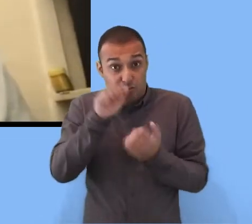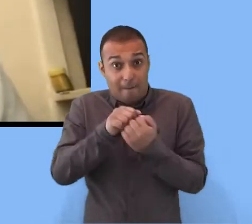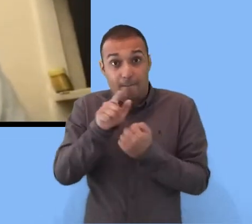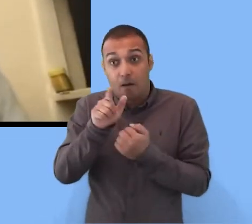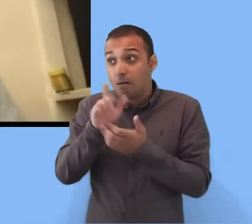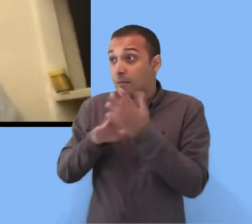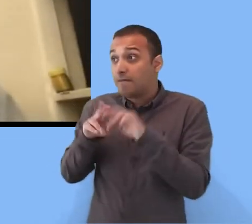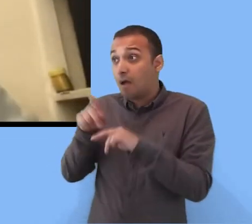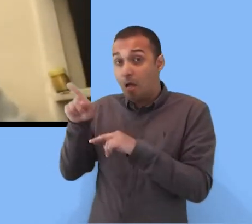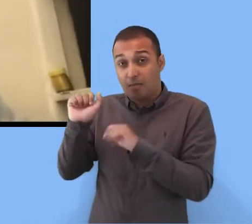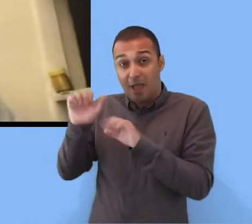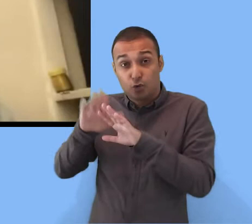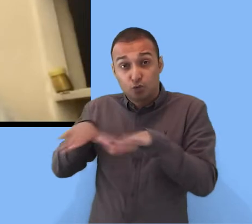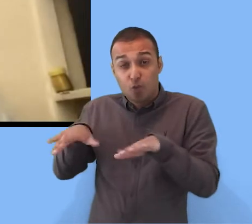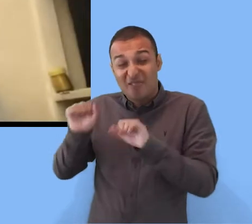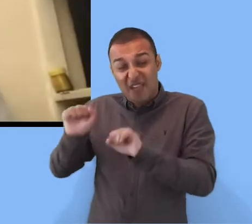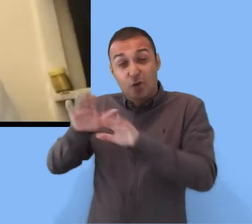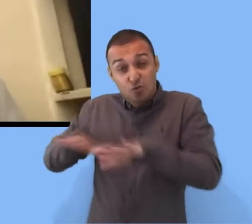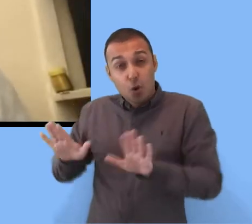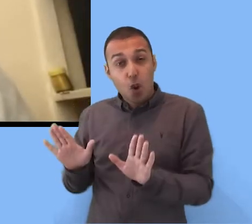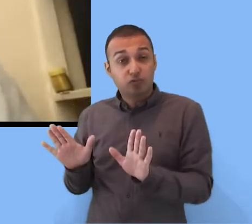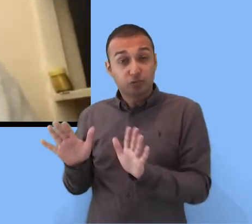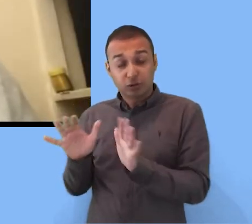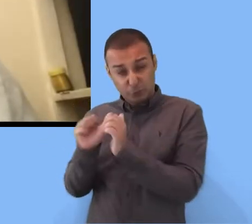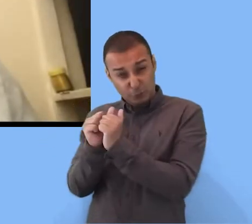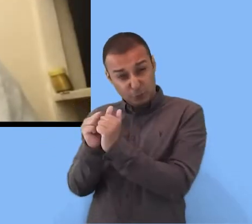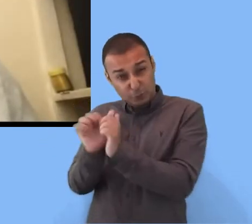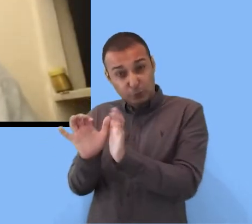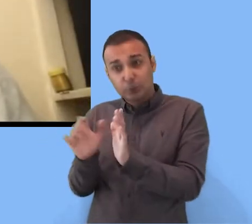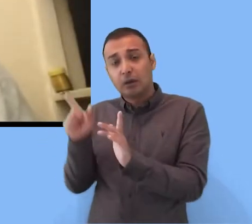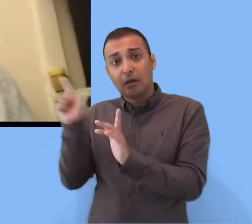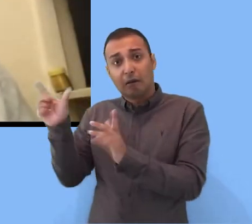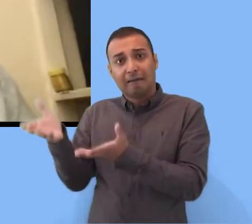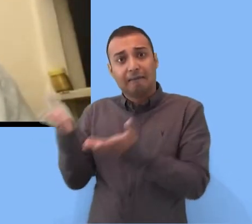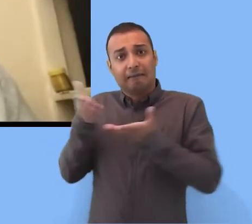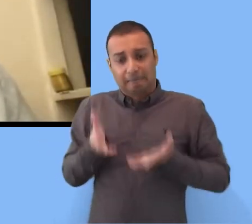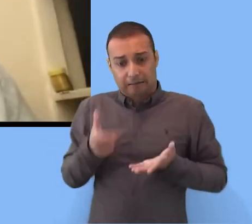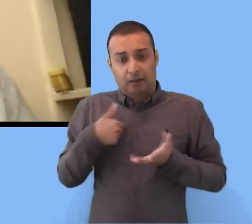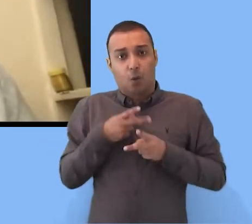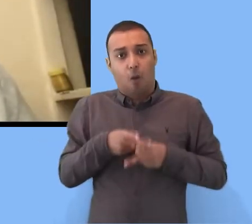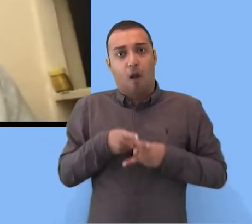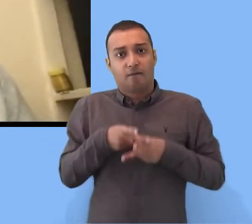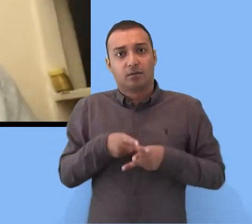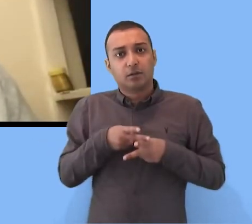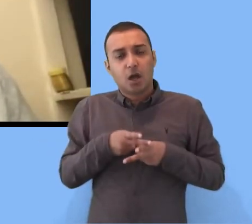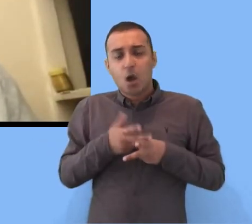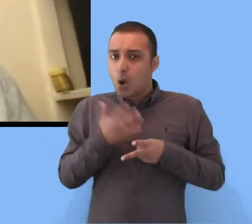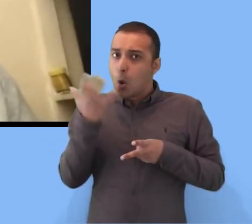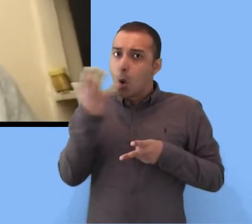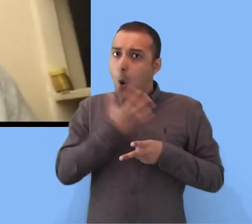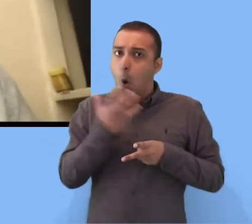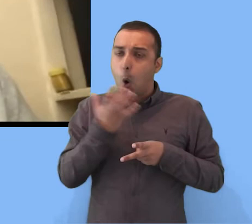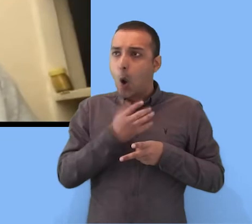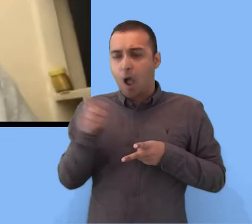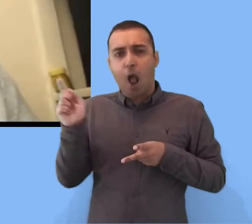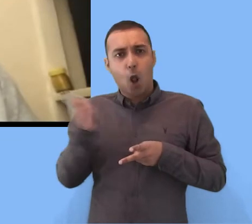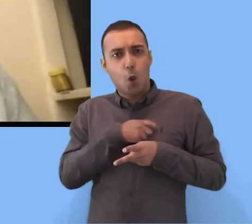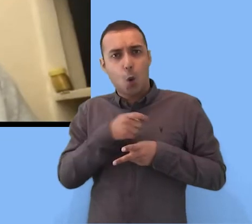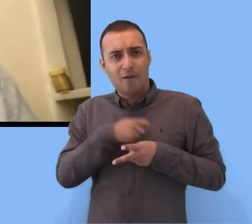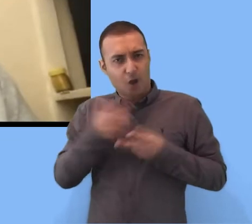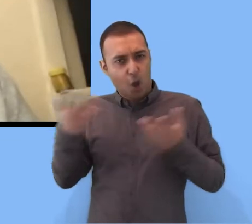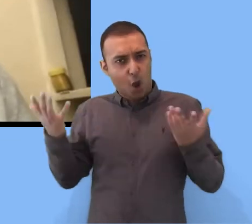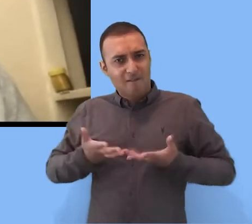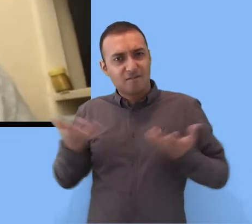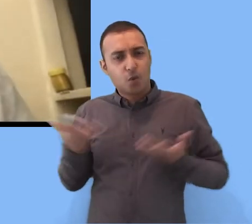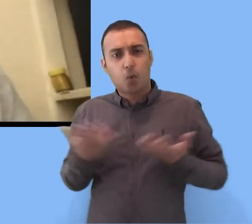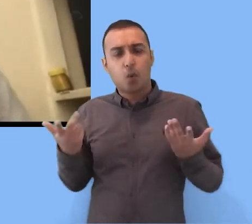most precious possession, but we must not blame or judge them for being anxious, but soothe their fears with good practice and empathy.